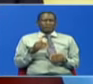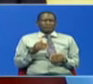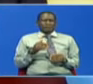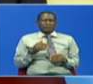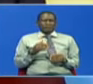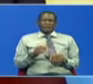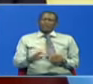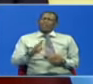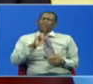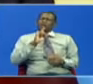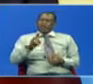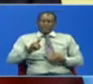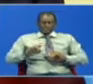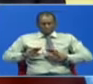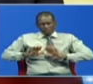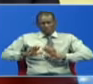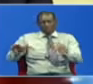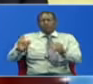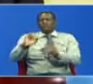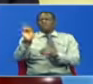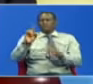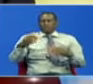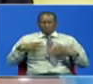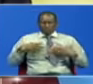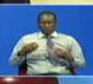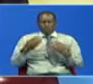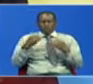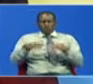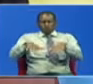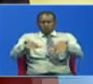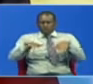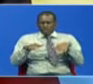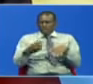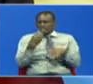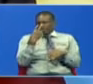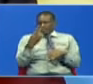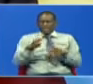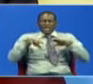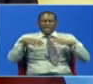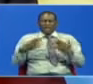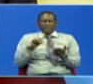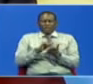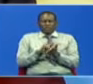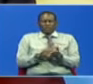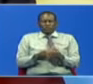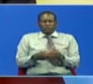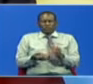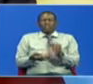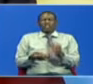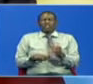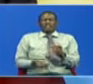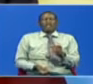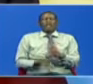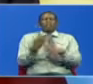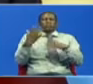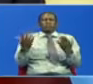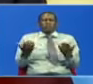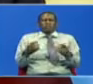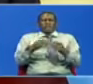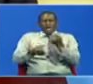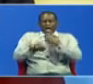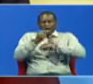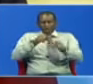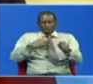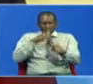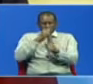instructions have left the ministry, so we'll wait and see how that develops. But action has been